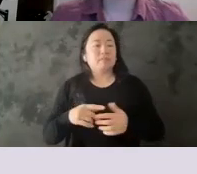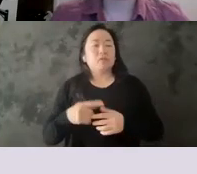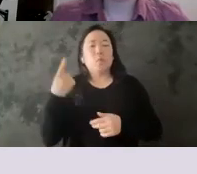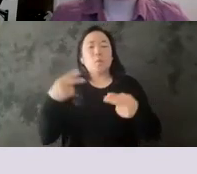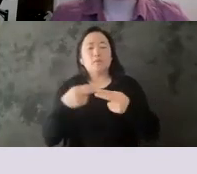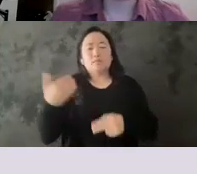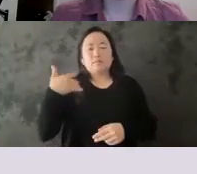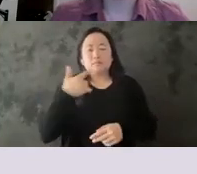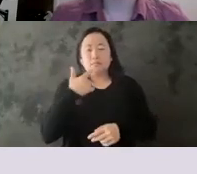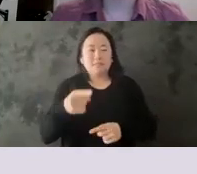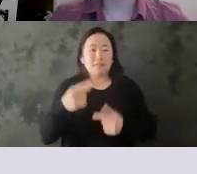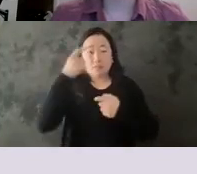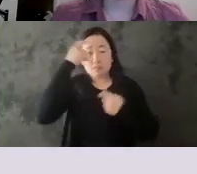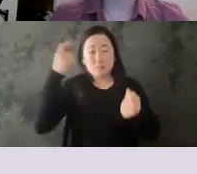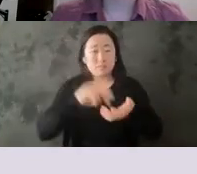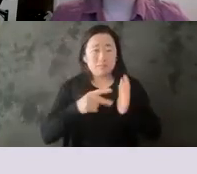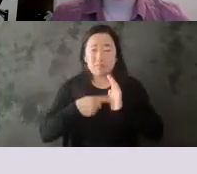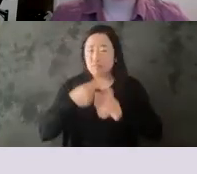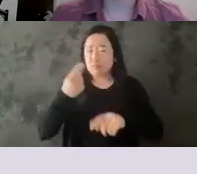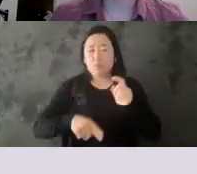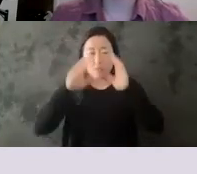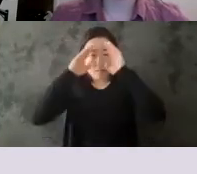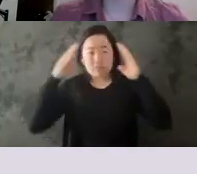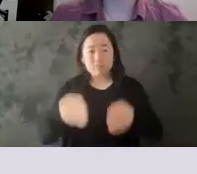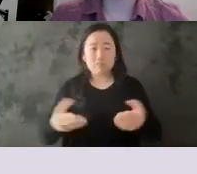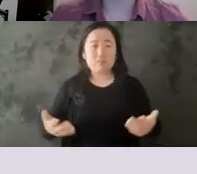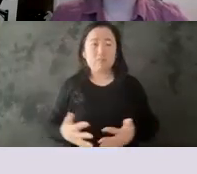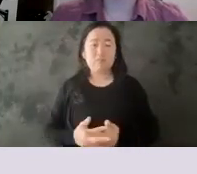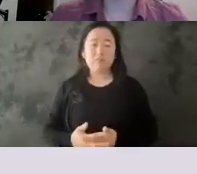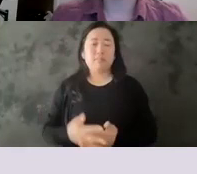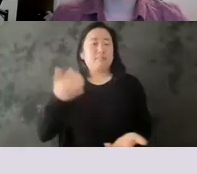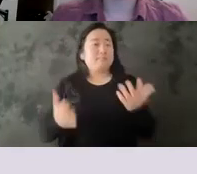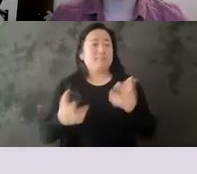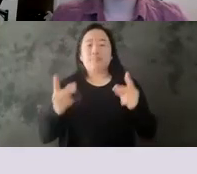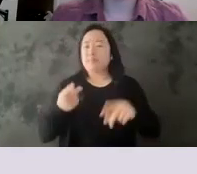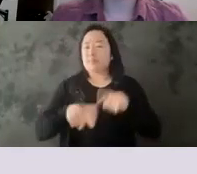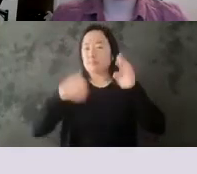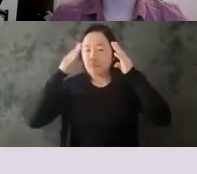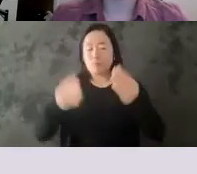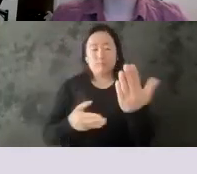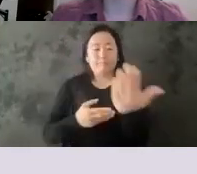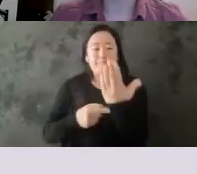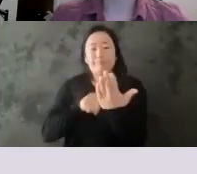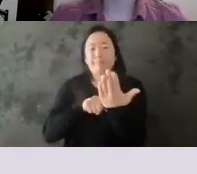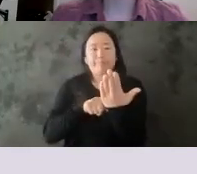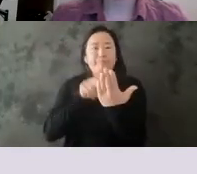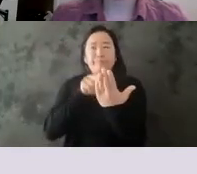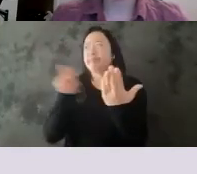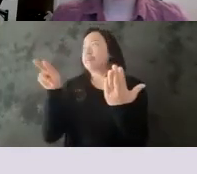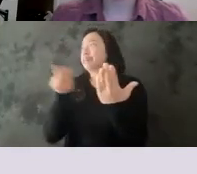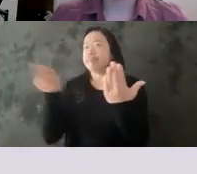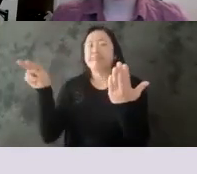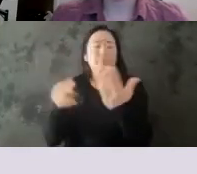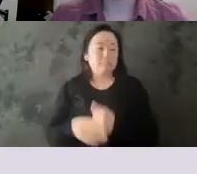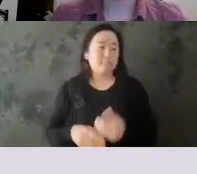So sometimes, people just might not really be able to focus on whatever is in front of them.